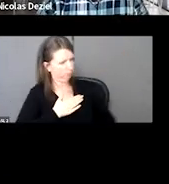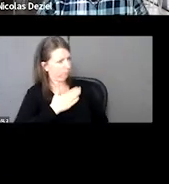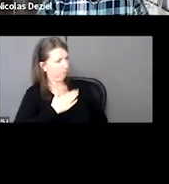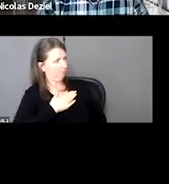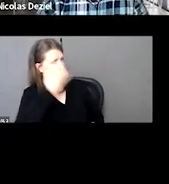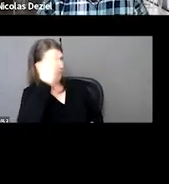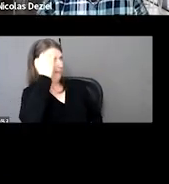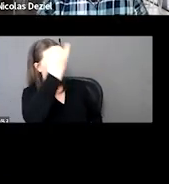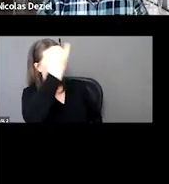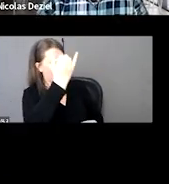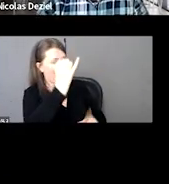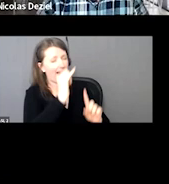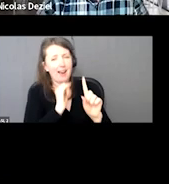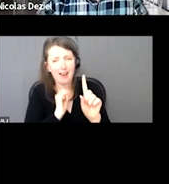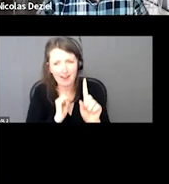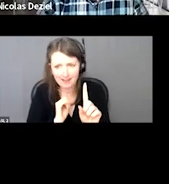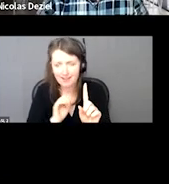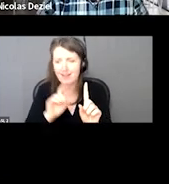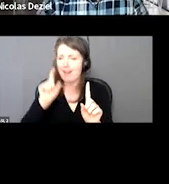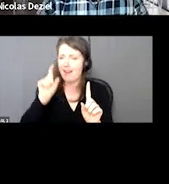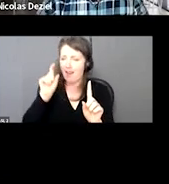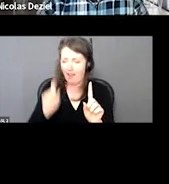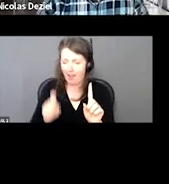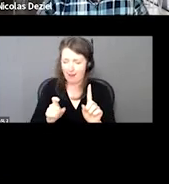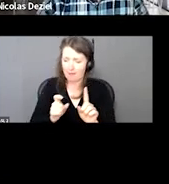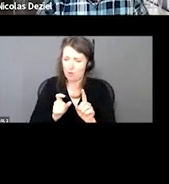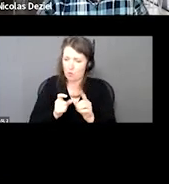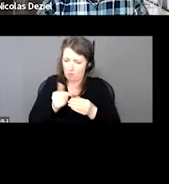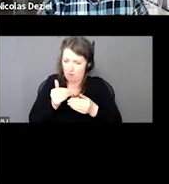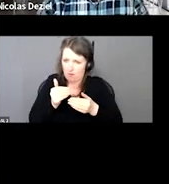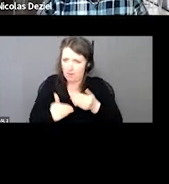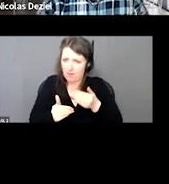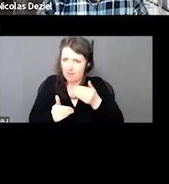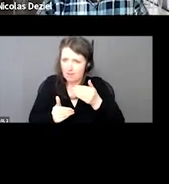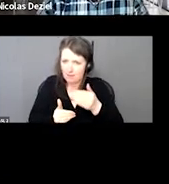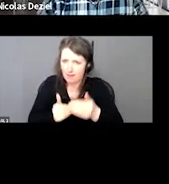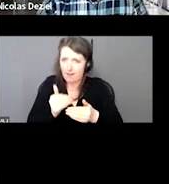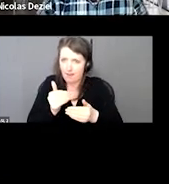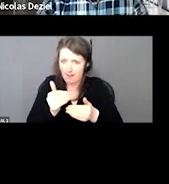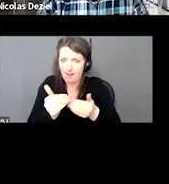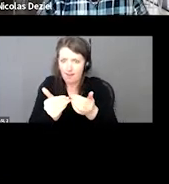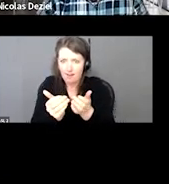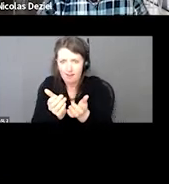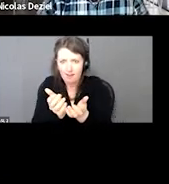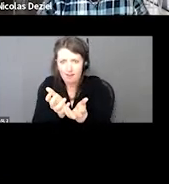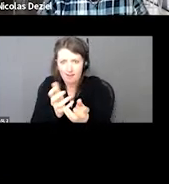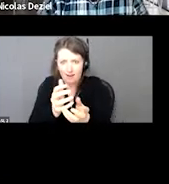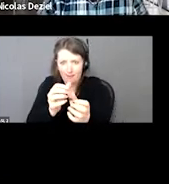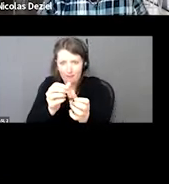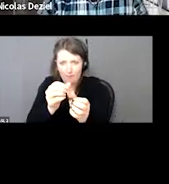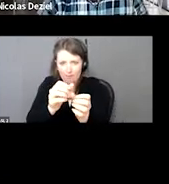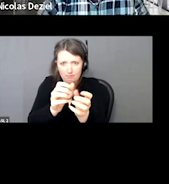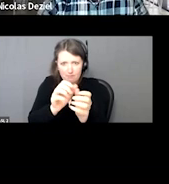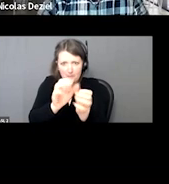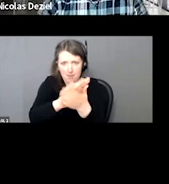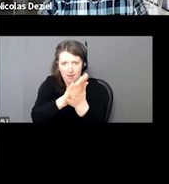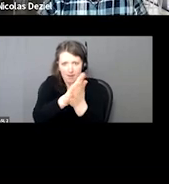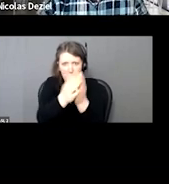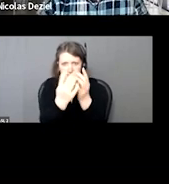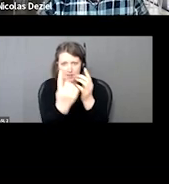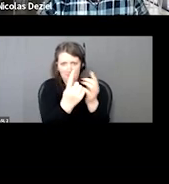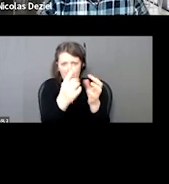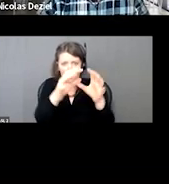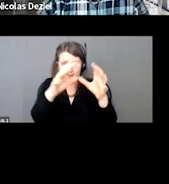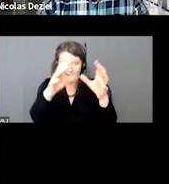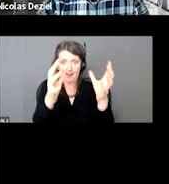actually materialize the idea, you crystallize the idea, then you can start talking about property because it belongs to you. You have